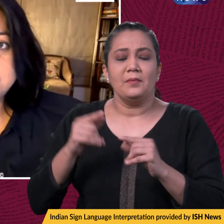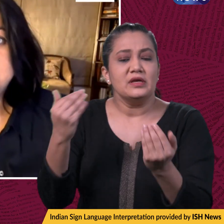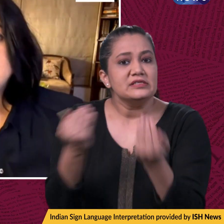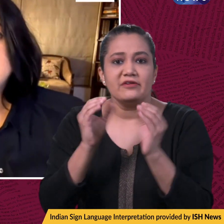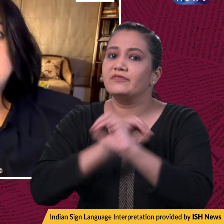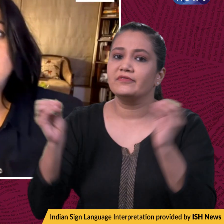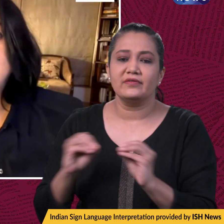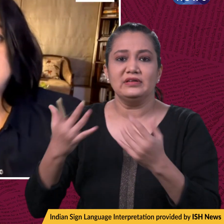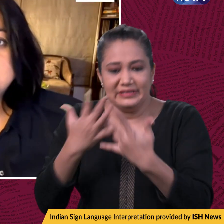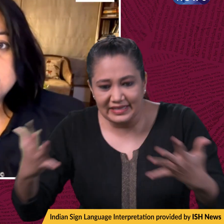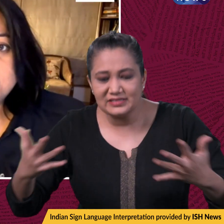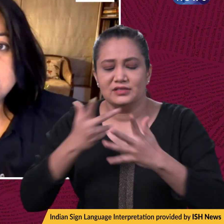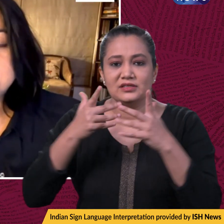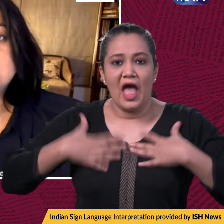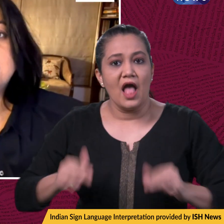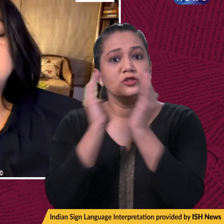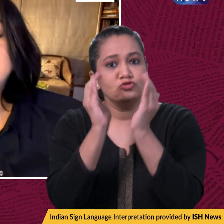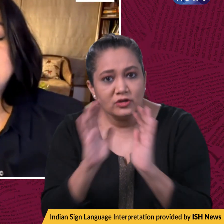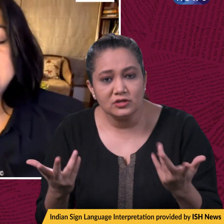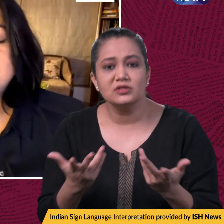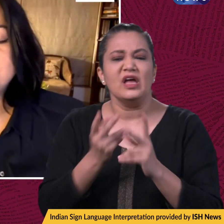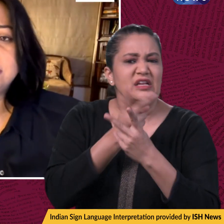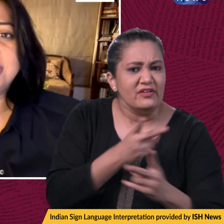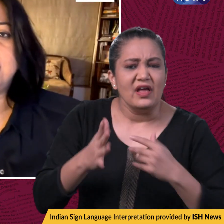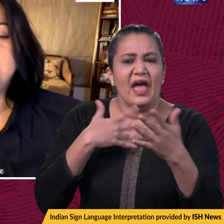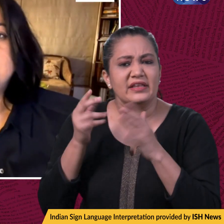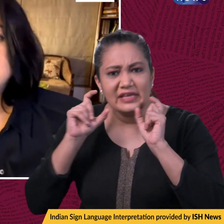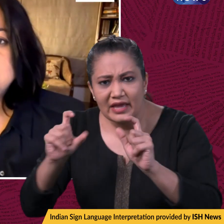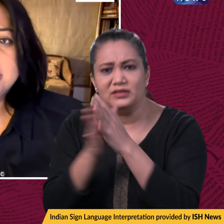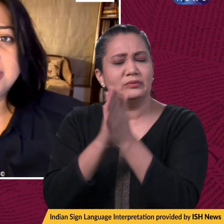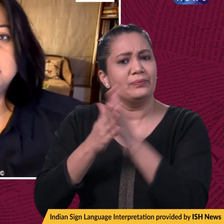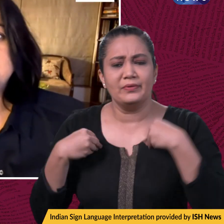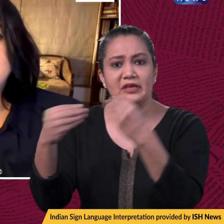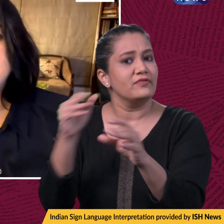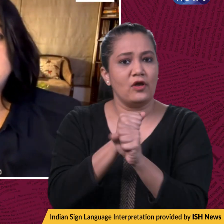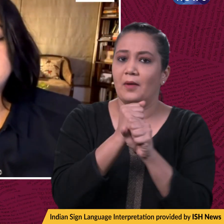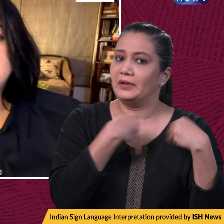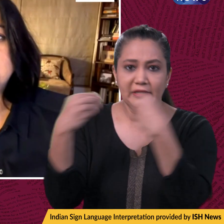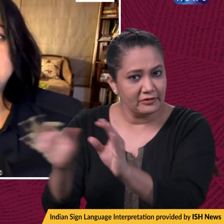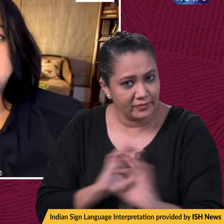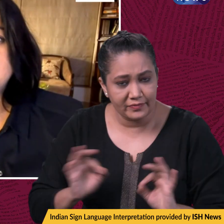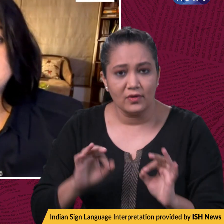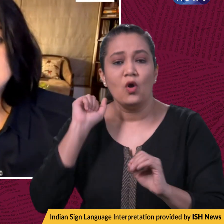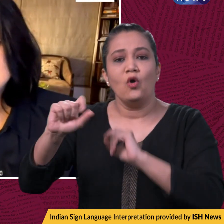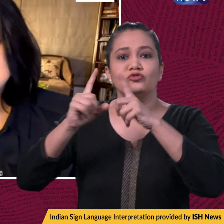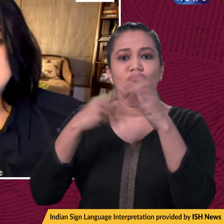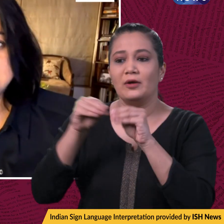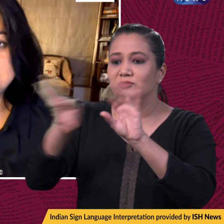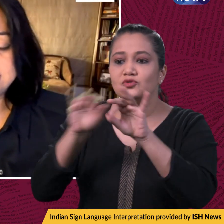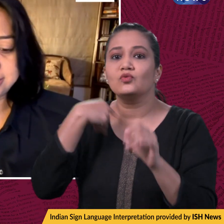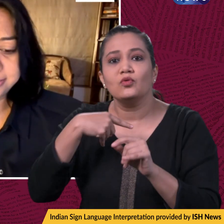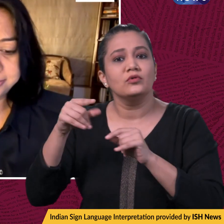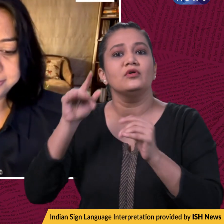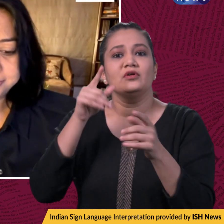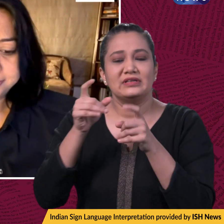safety gear, the lack of health insurance, and the lack of any sort of care from either government or their employers, city